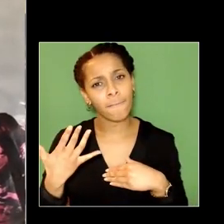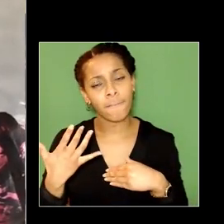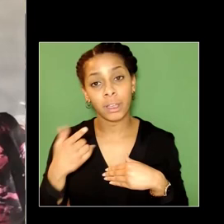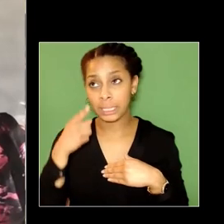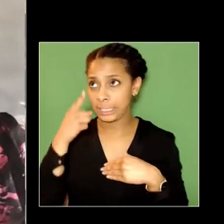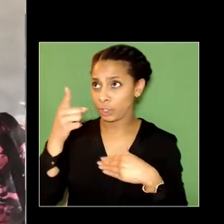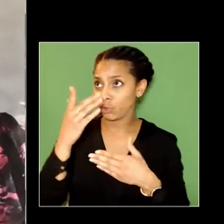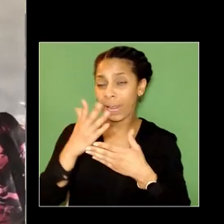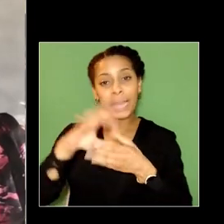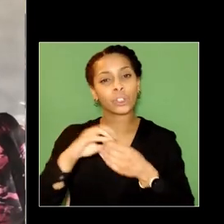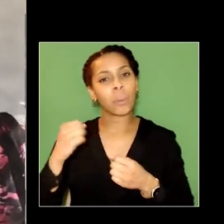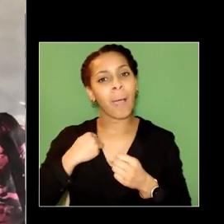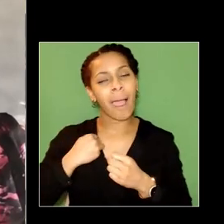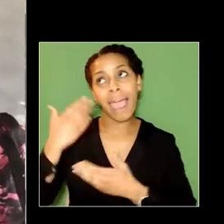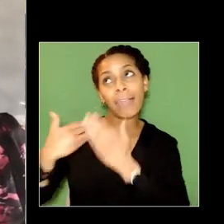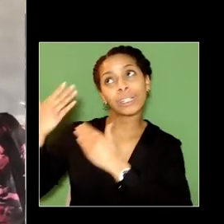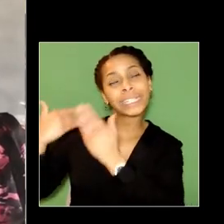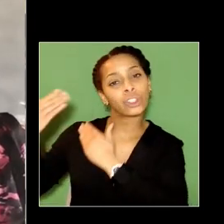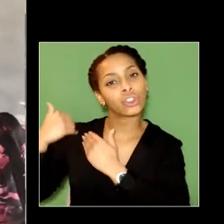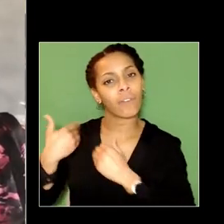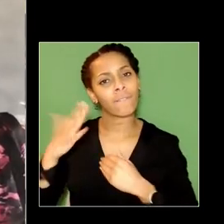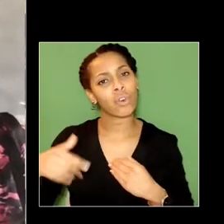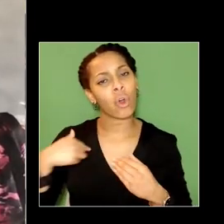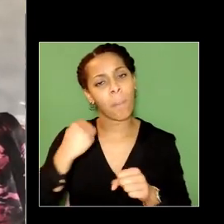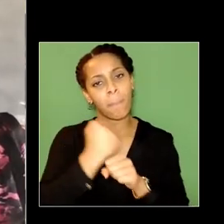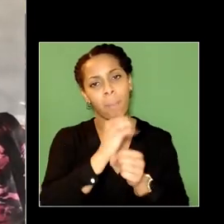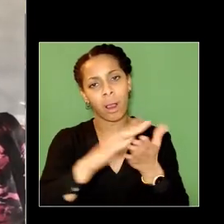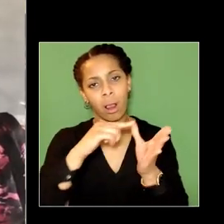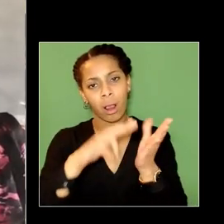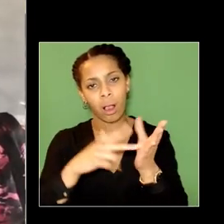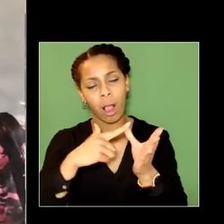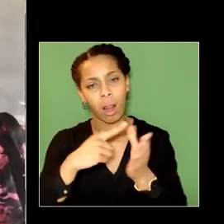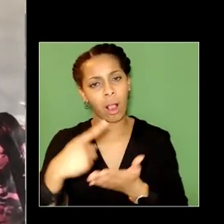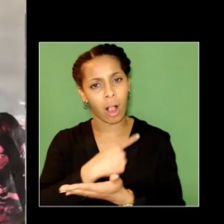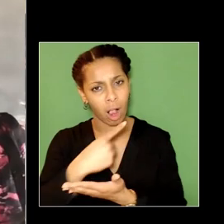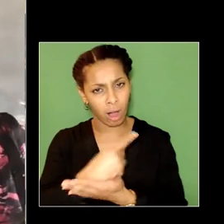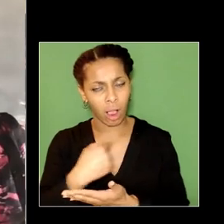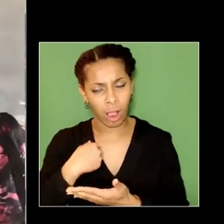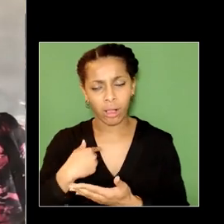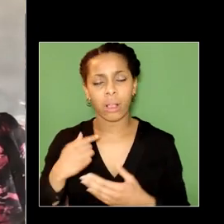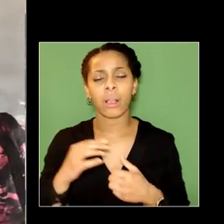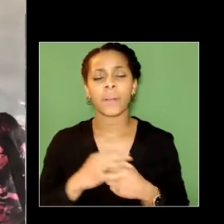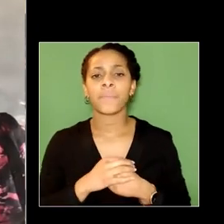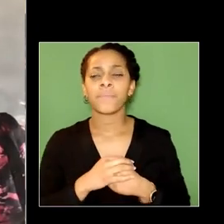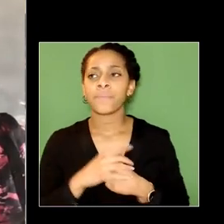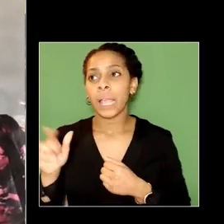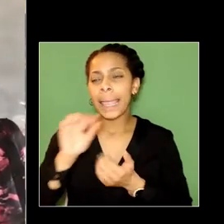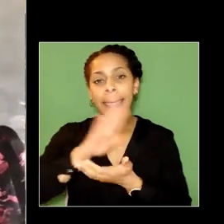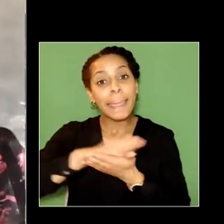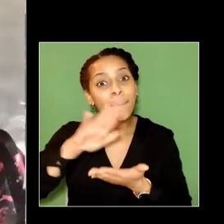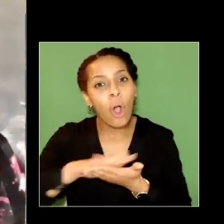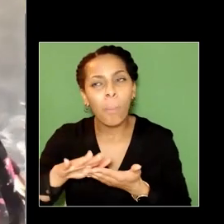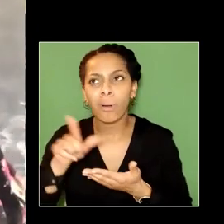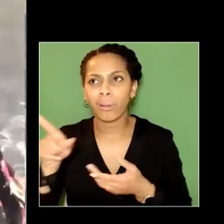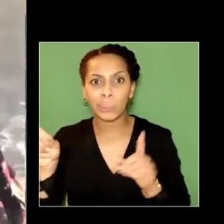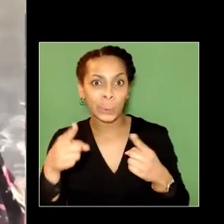my family heritage, Ghana. with the hip hop. It was everything from my